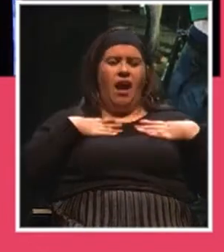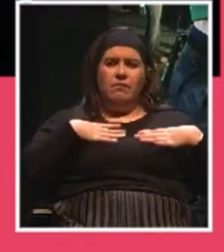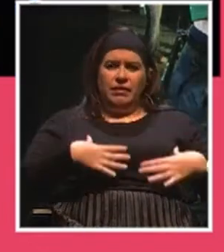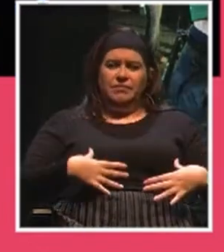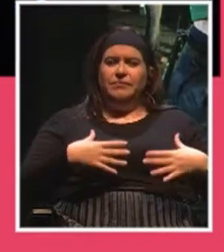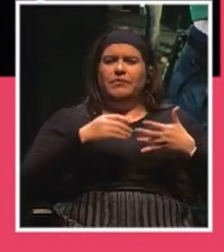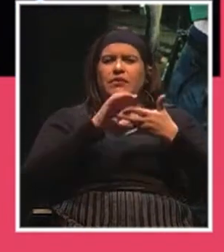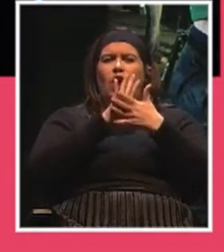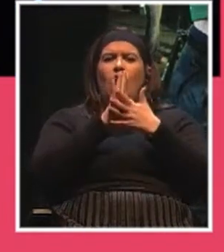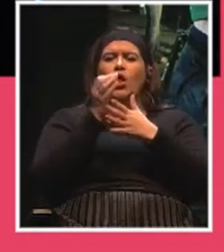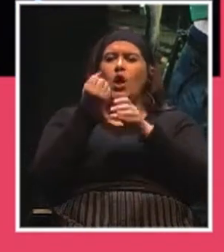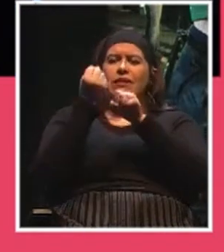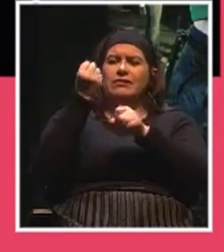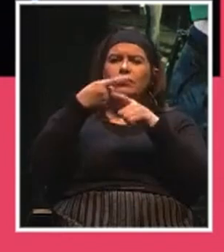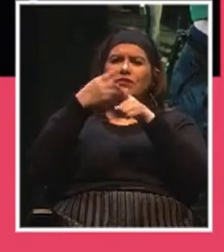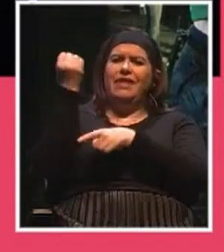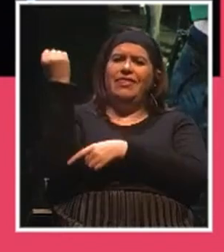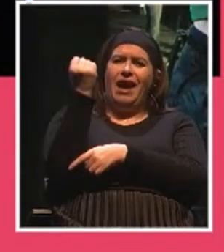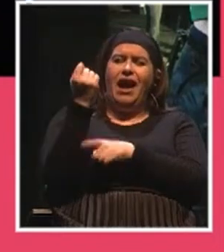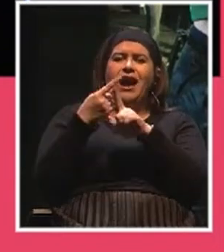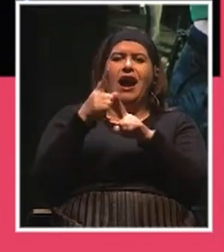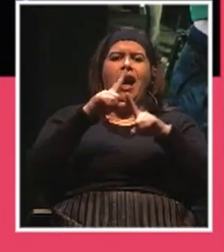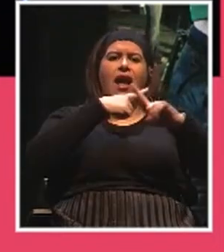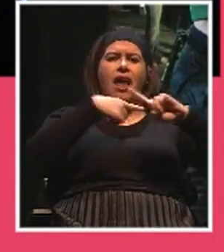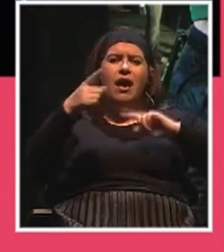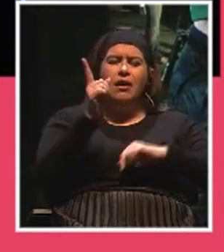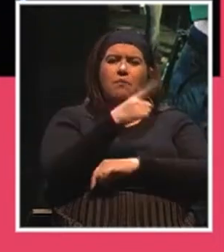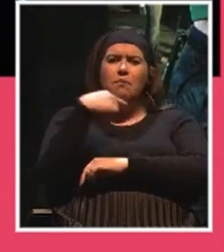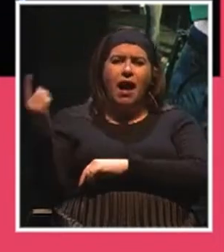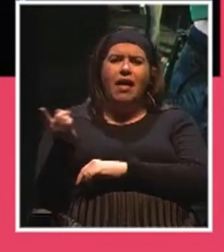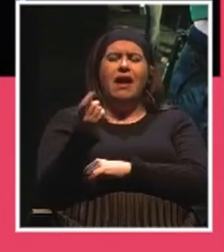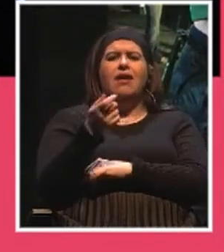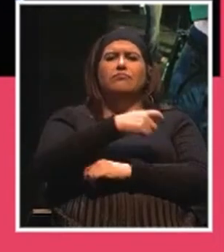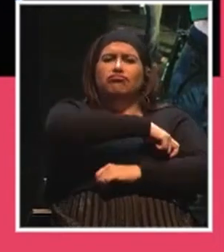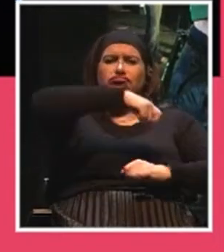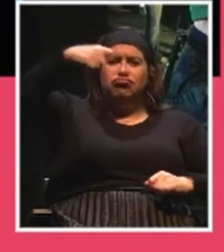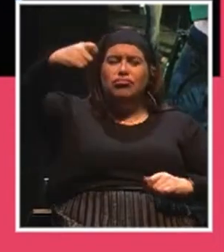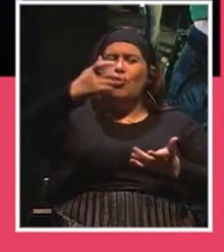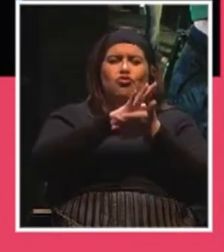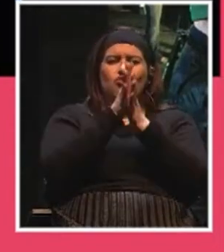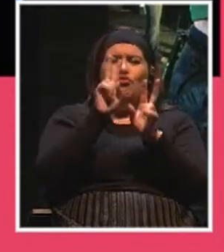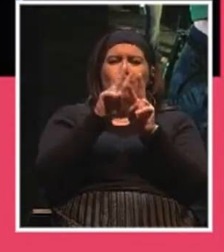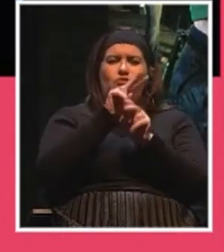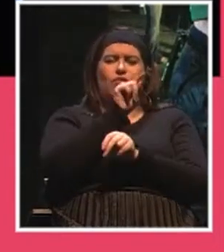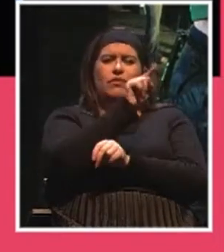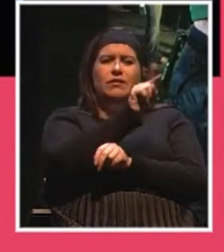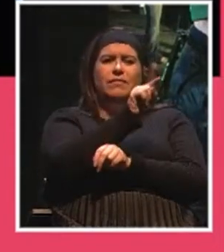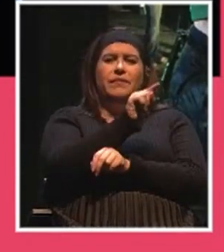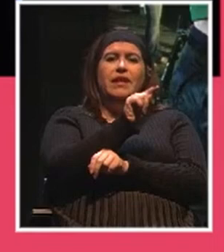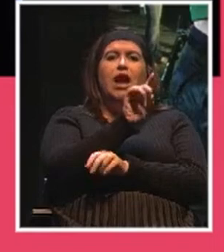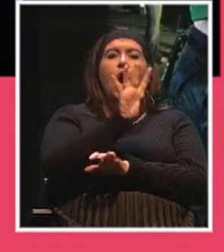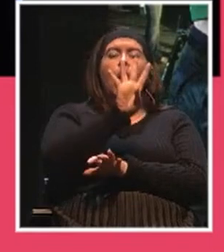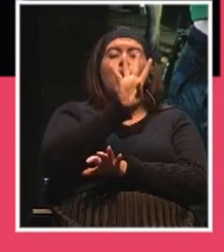disposal. Amazing craftsman. He also had like 4 versions of every sword, because depending